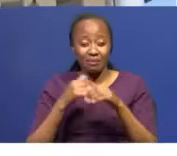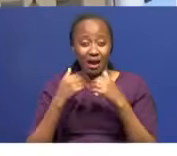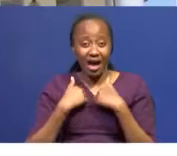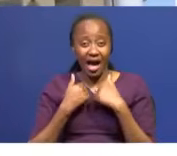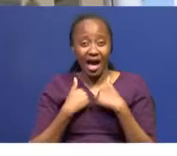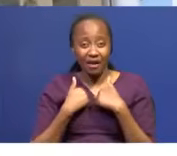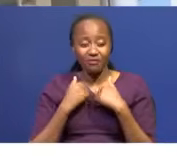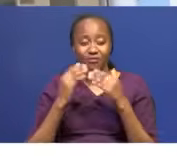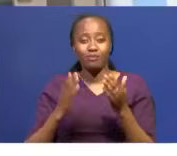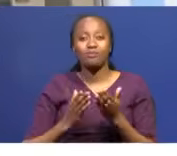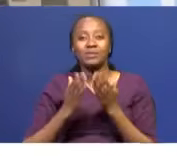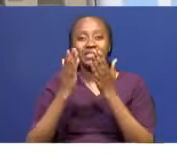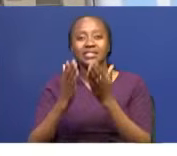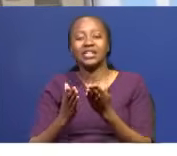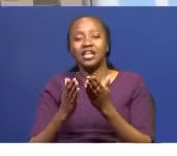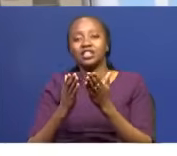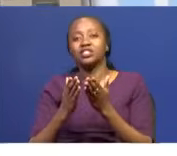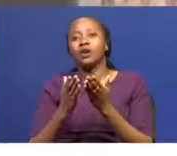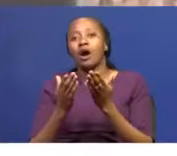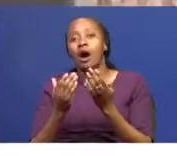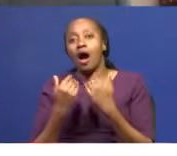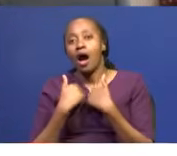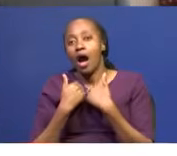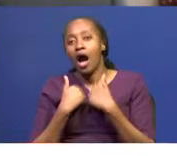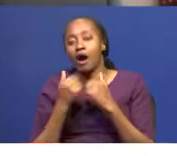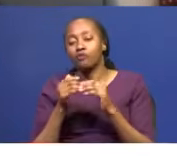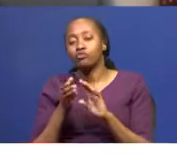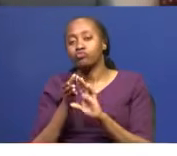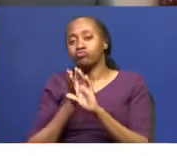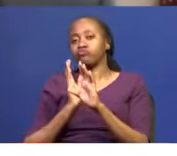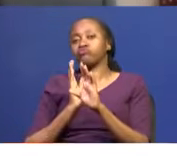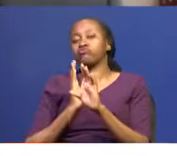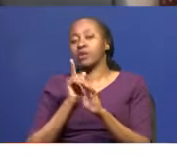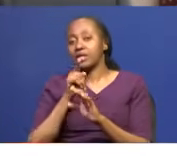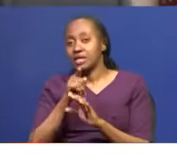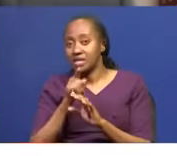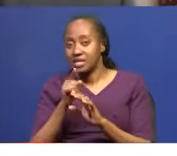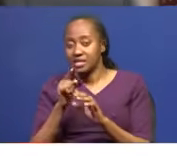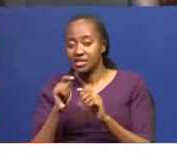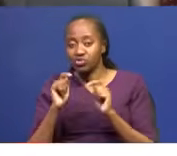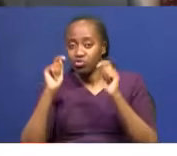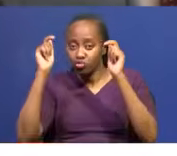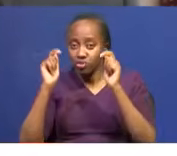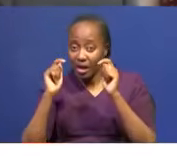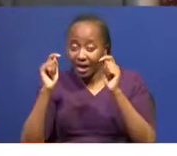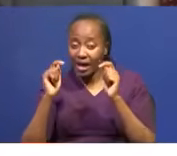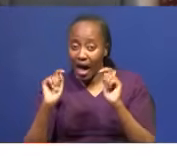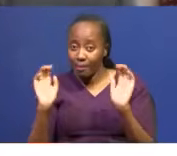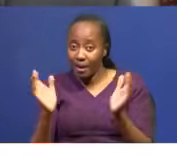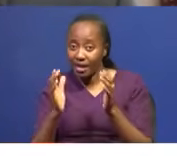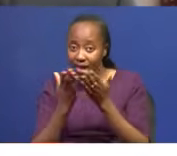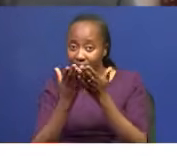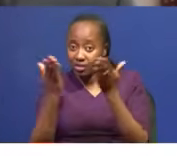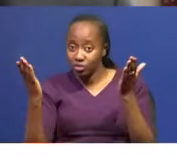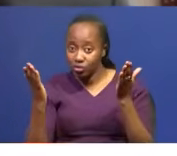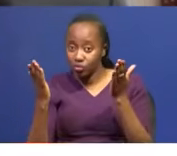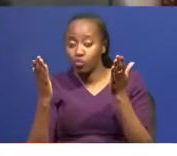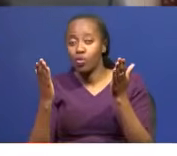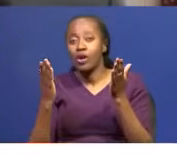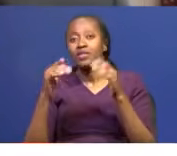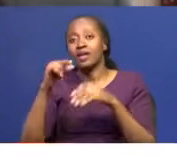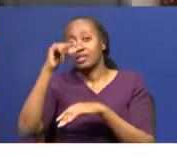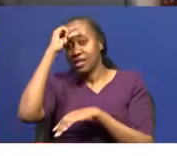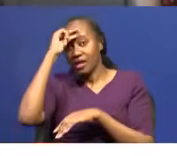the offer to the unions to avert a strike. But we are negotiating. It is something that I'm encouraging them, that the government is